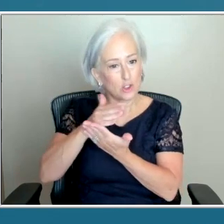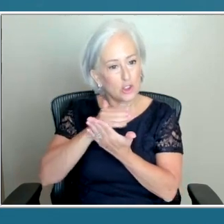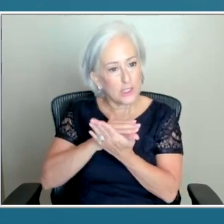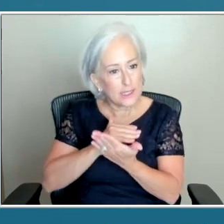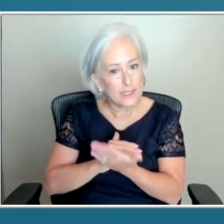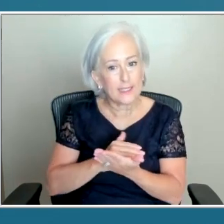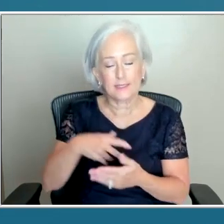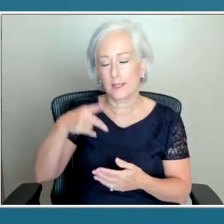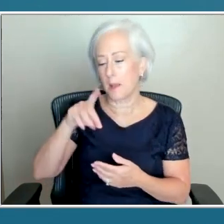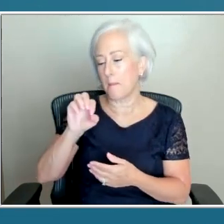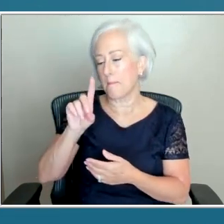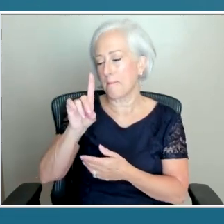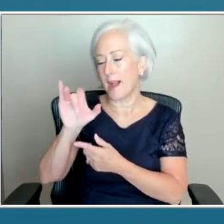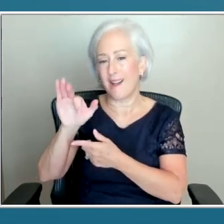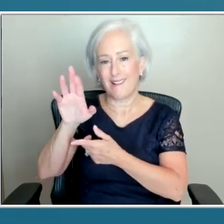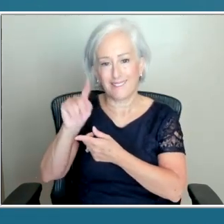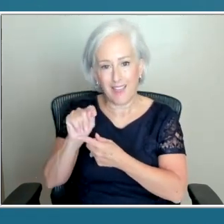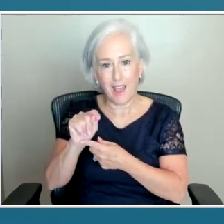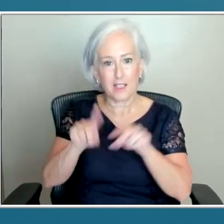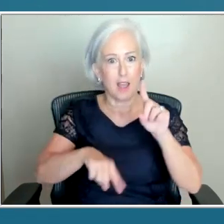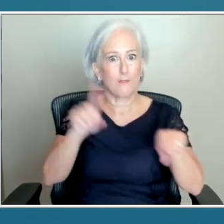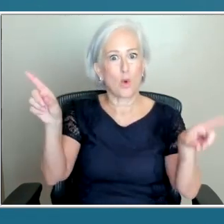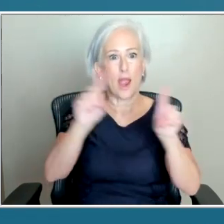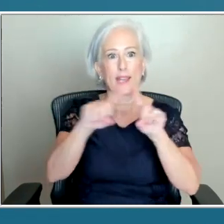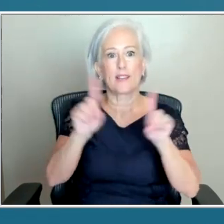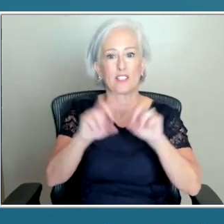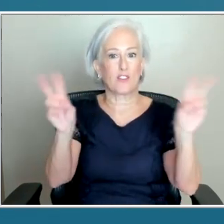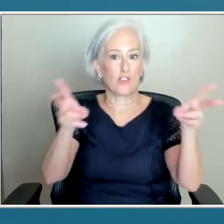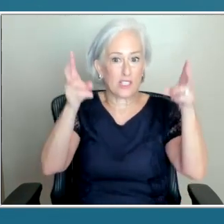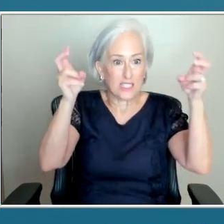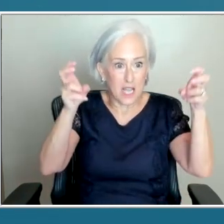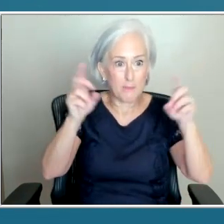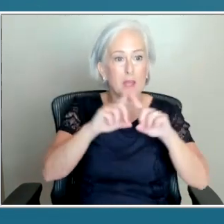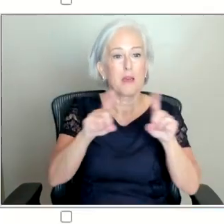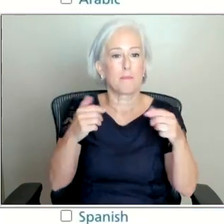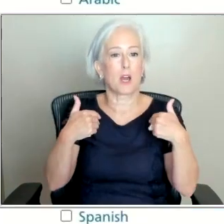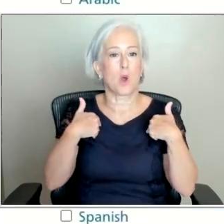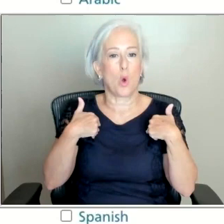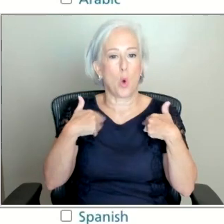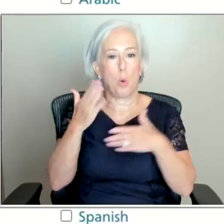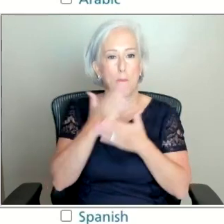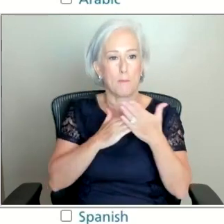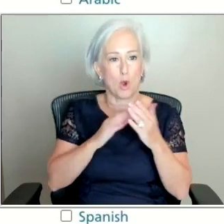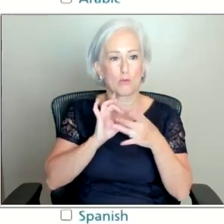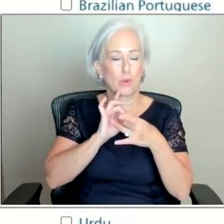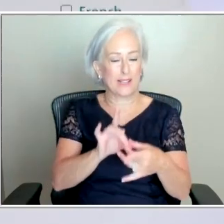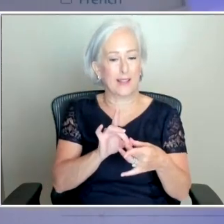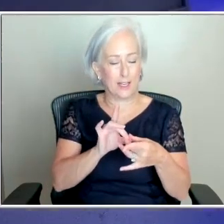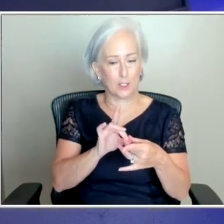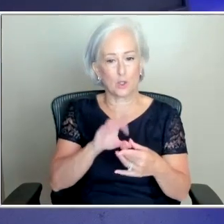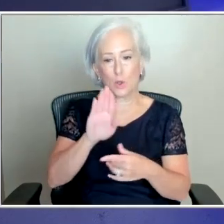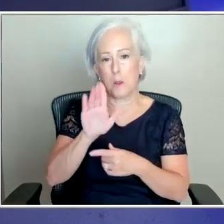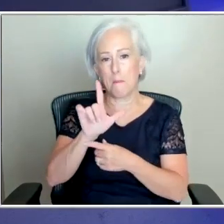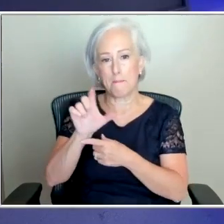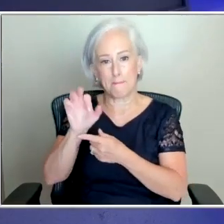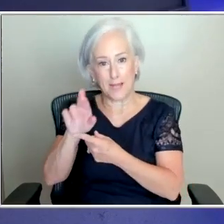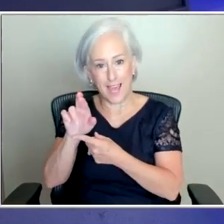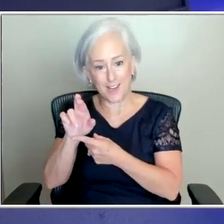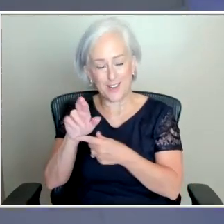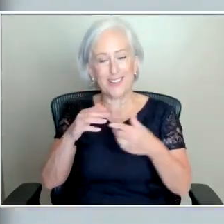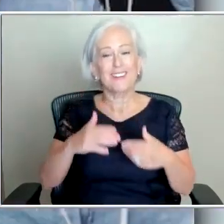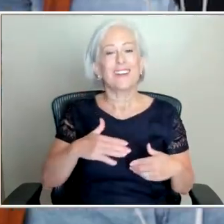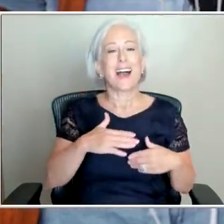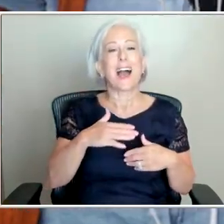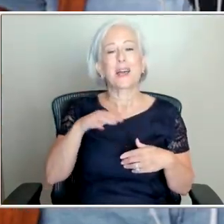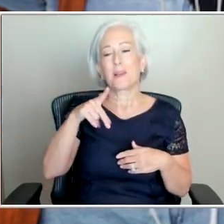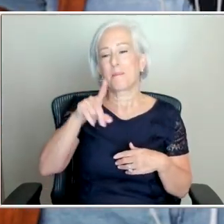the whole range of urologic topics, but there's a whole specific section just on bladder and pelvic health. Good stuff. All right, so if you have questions, be sure to